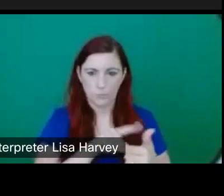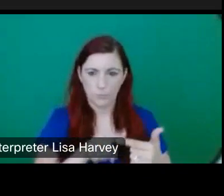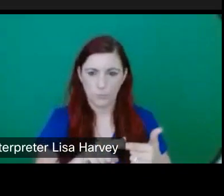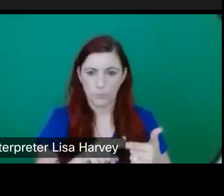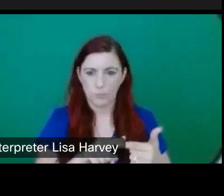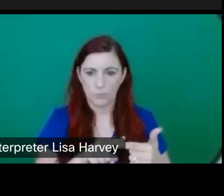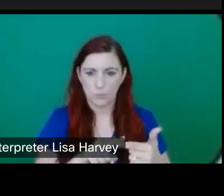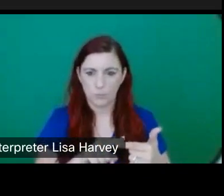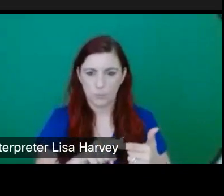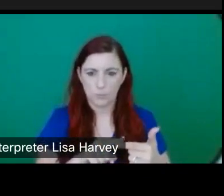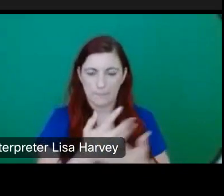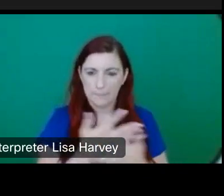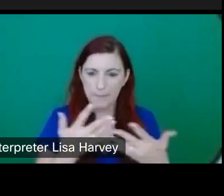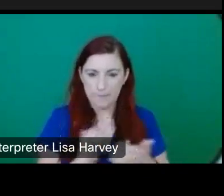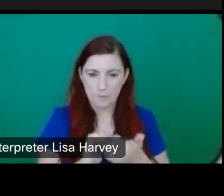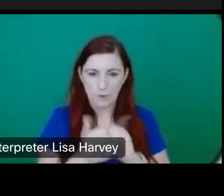major